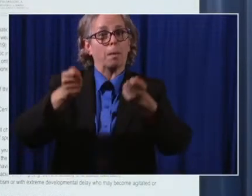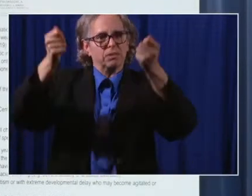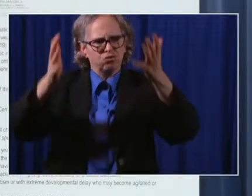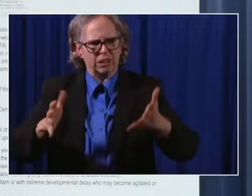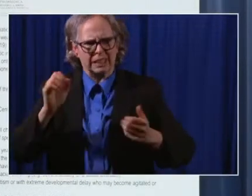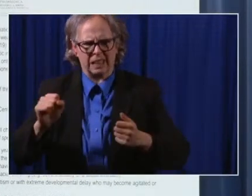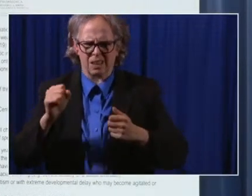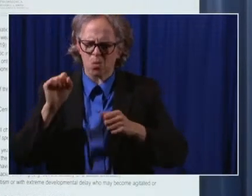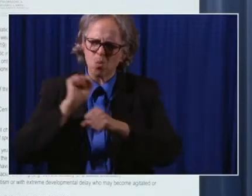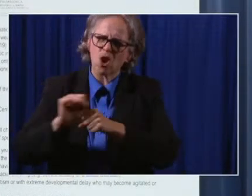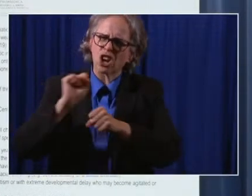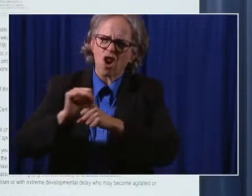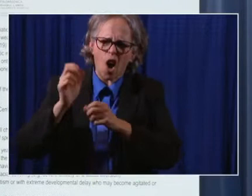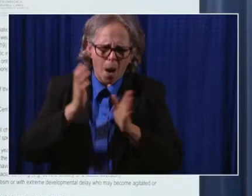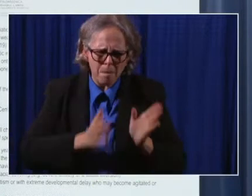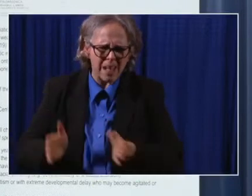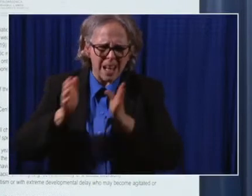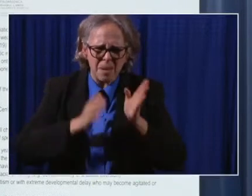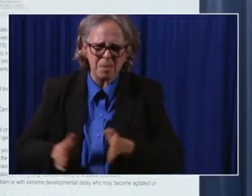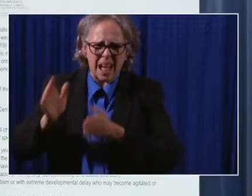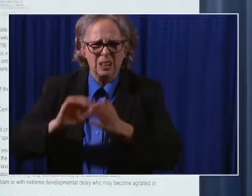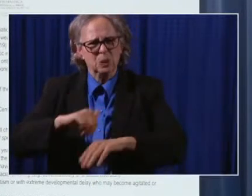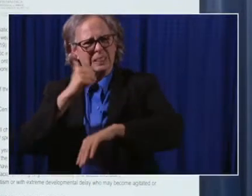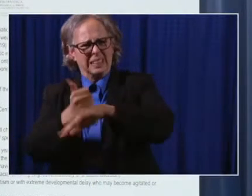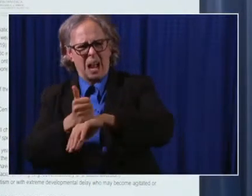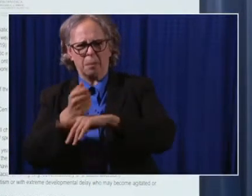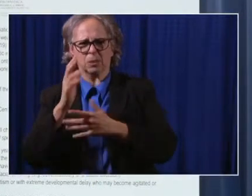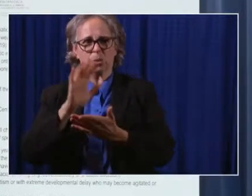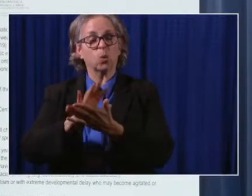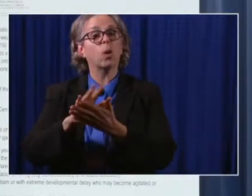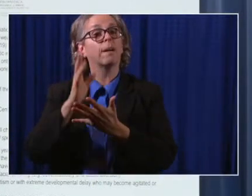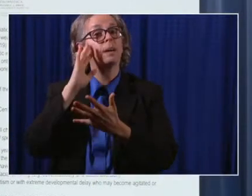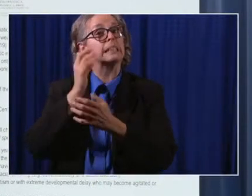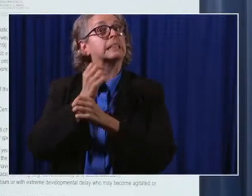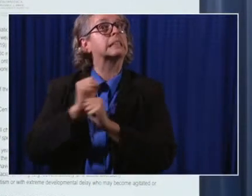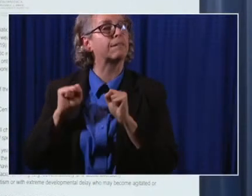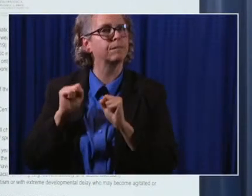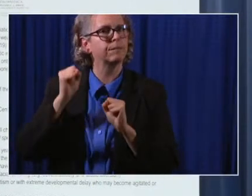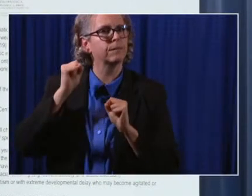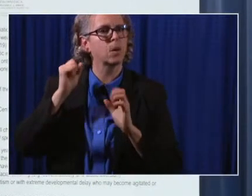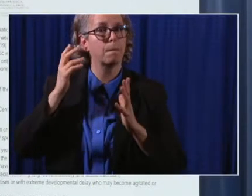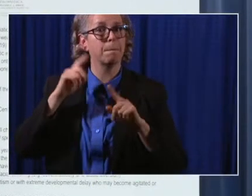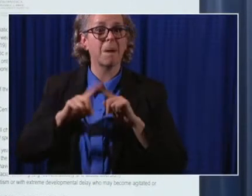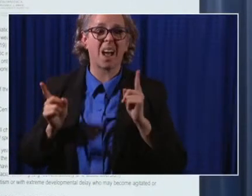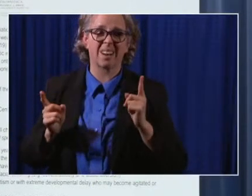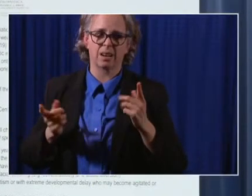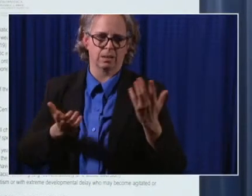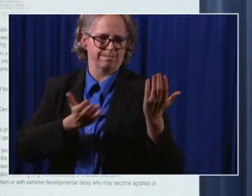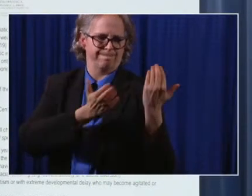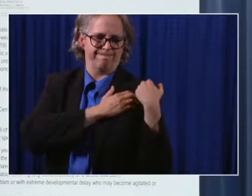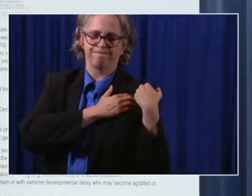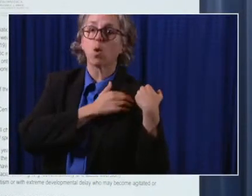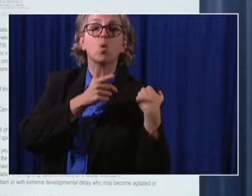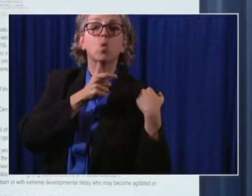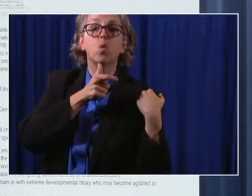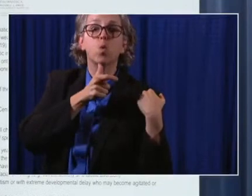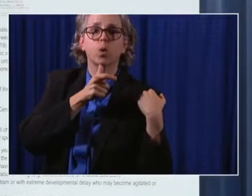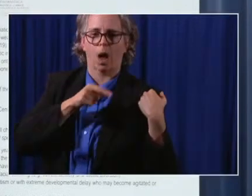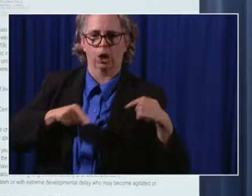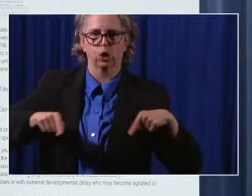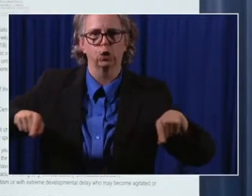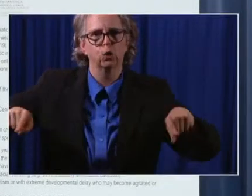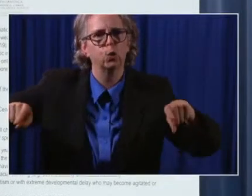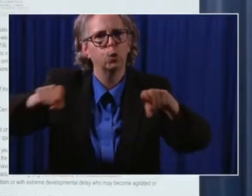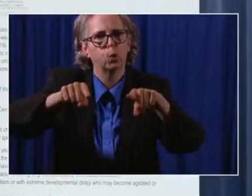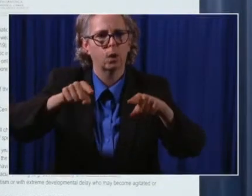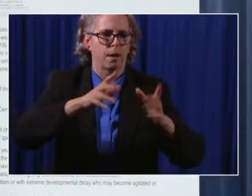itself. But it's incumbent upon us to make sort of the sea that we all are swimming in